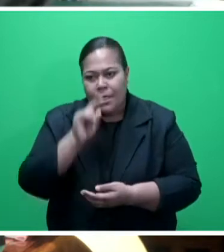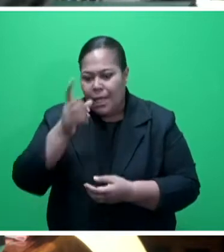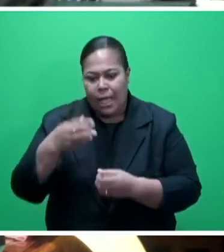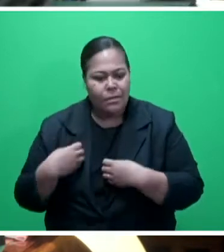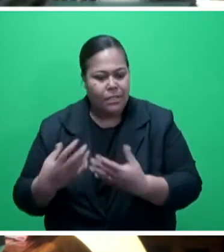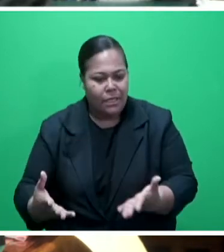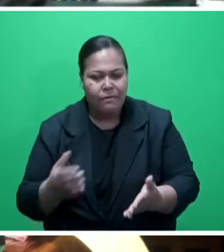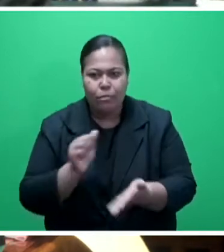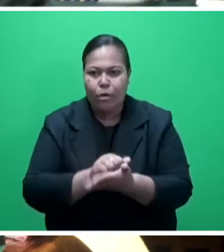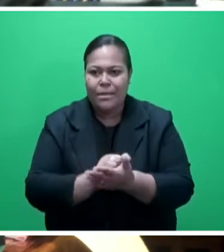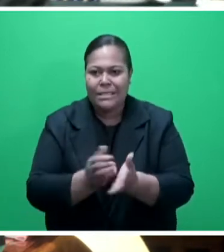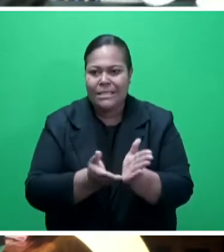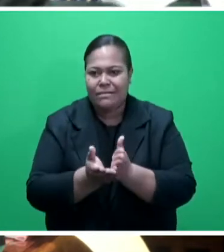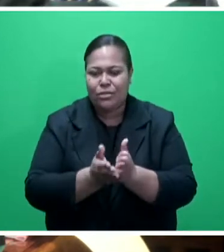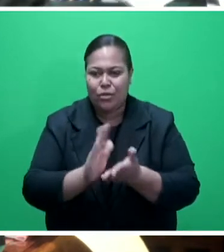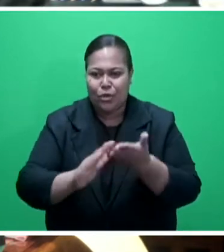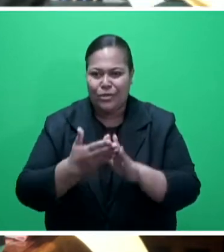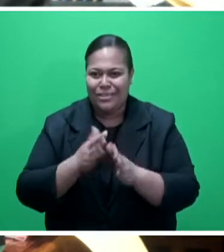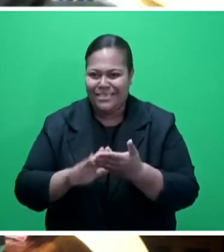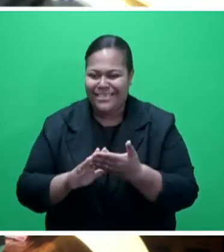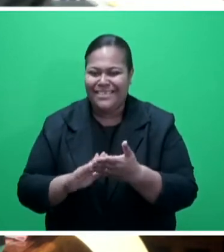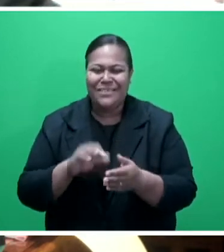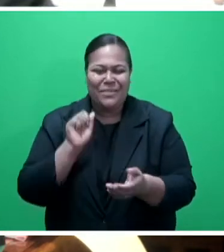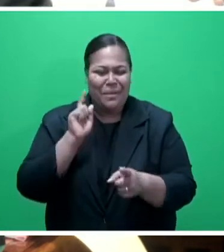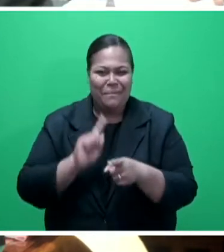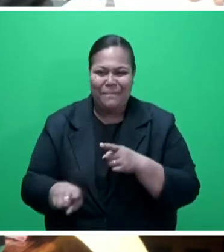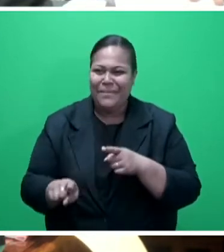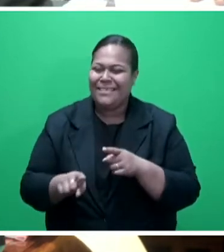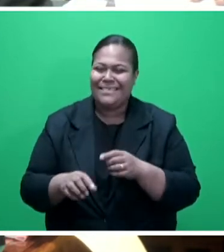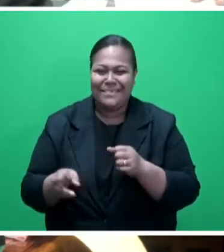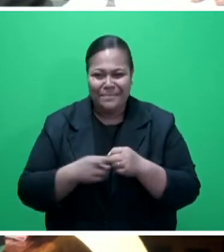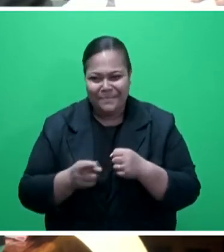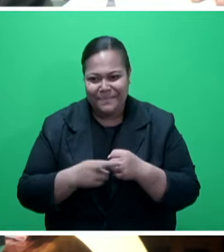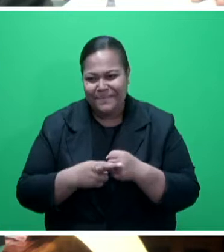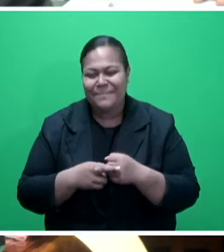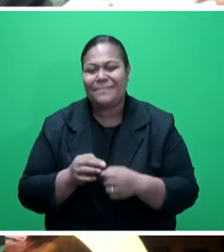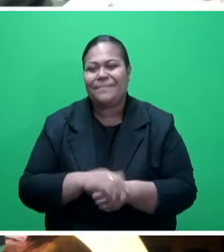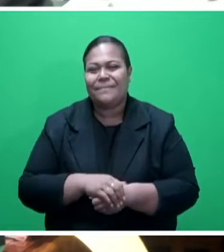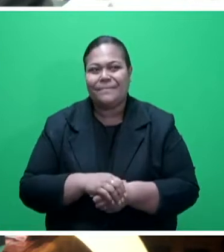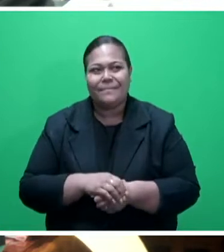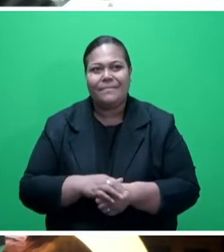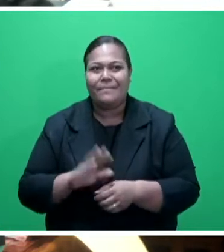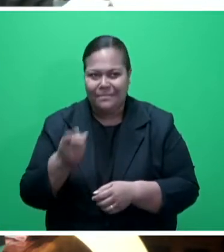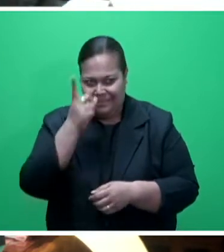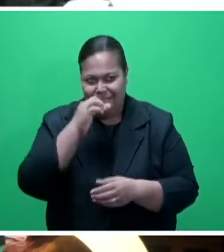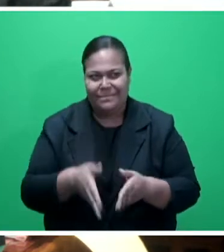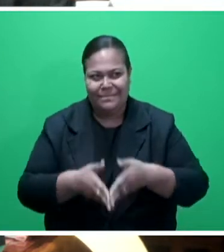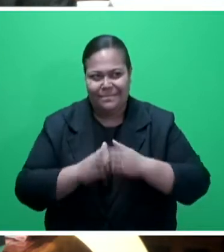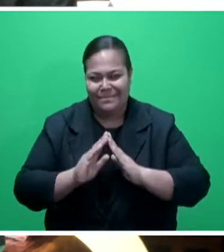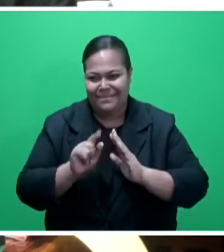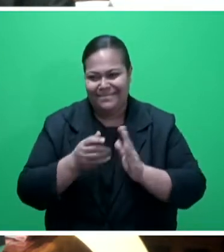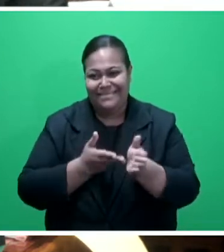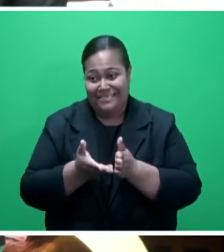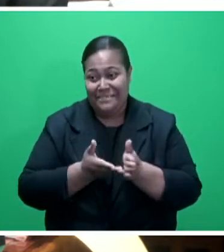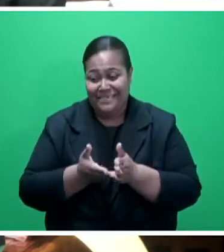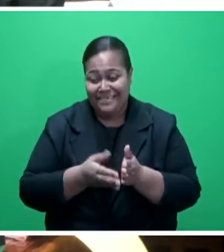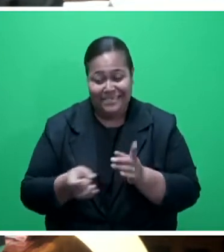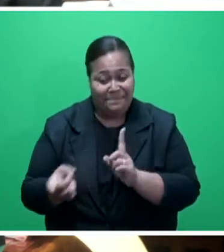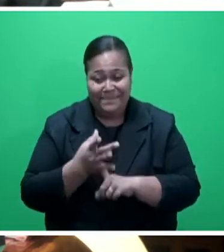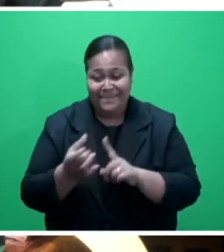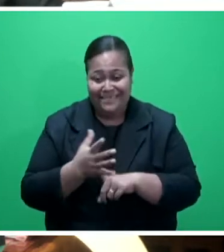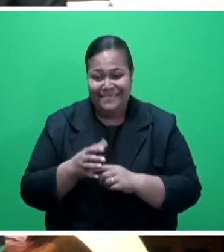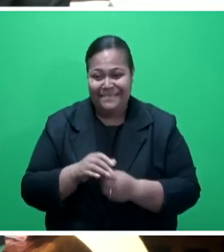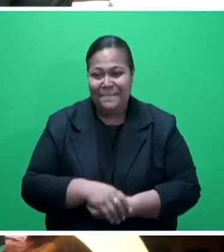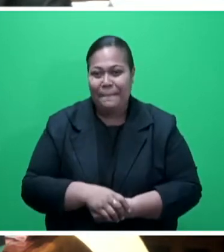communities and will require quick repair or replacement, given that the restoration of such services is critical not only for